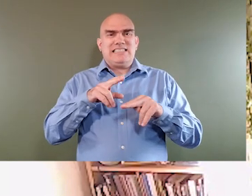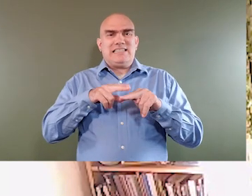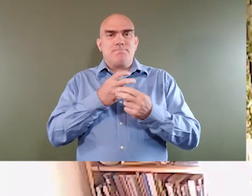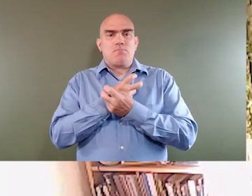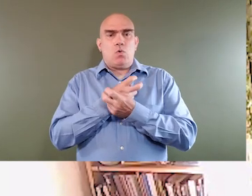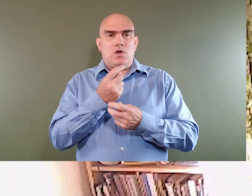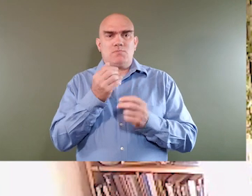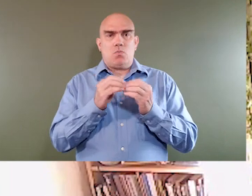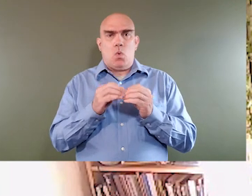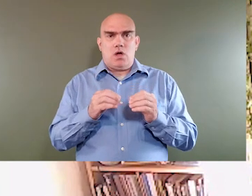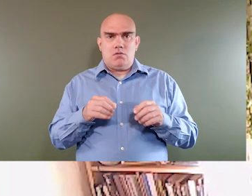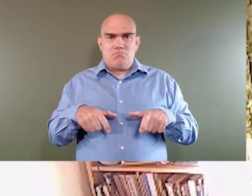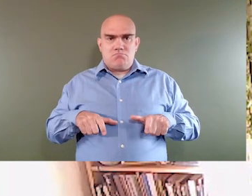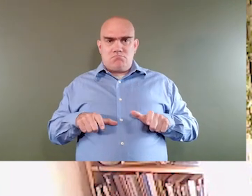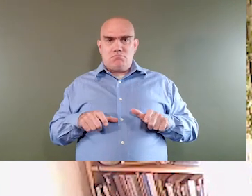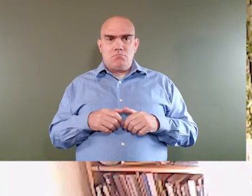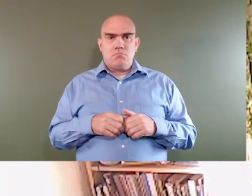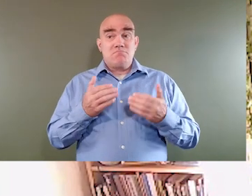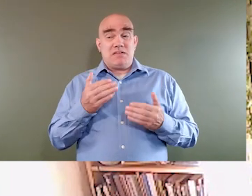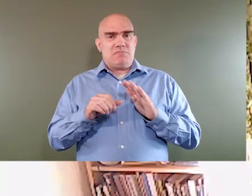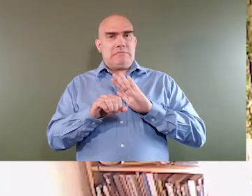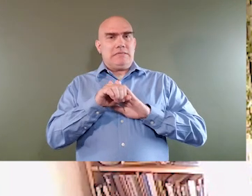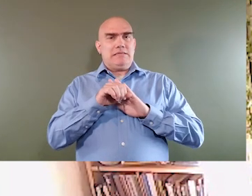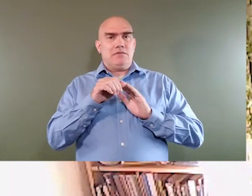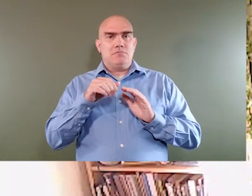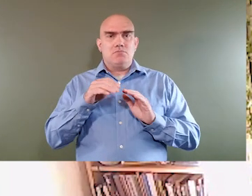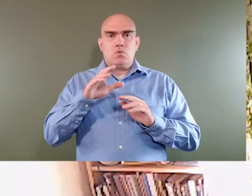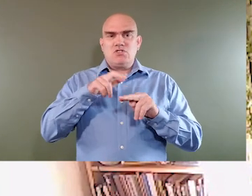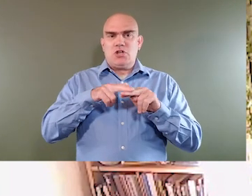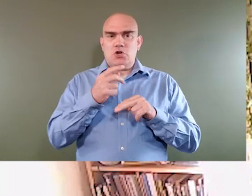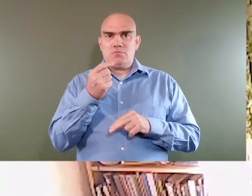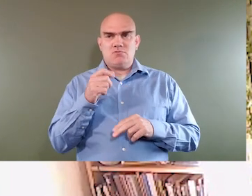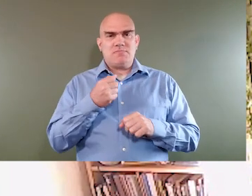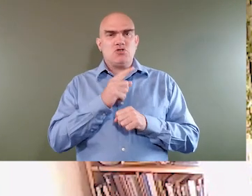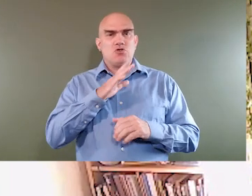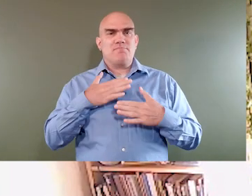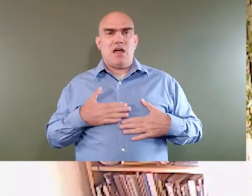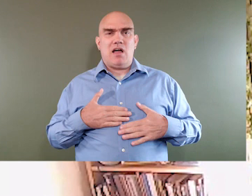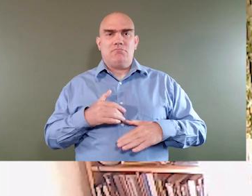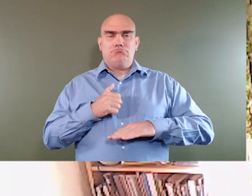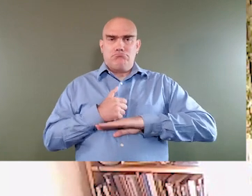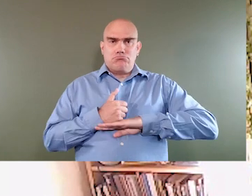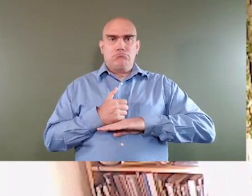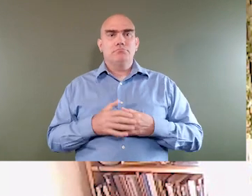more? Maybe even just lean back against your chair just to settle the body.